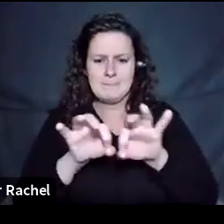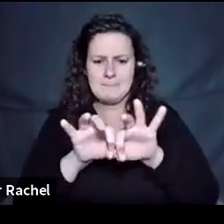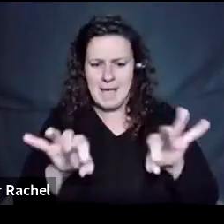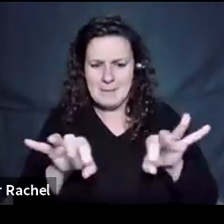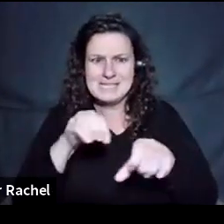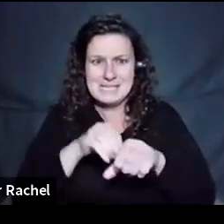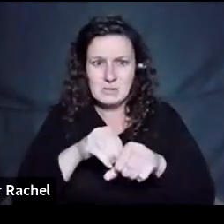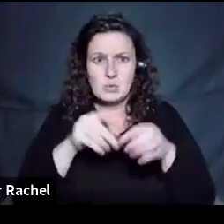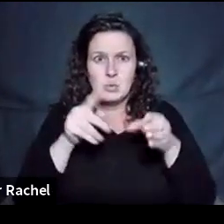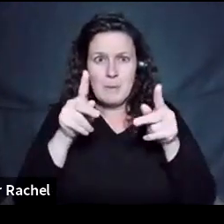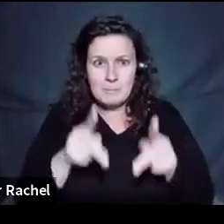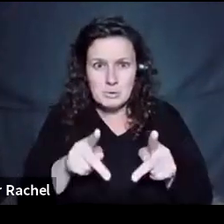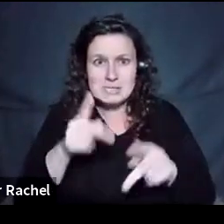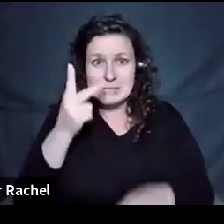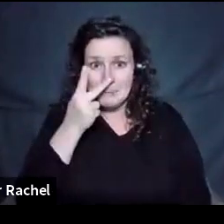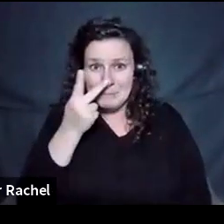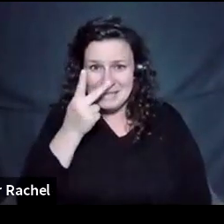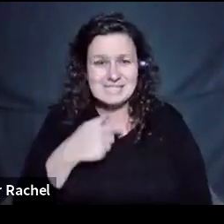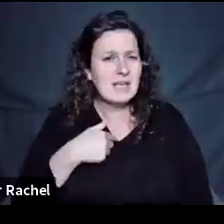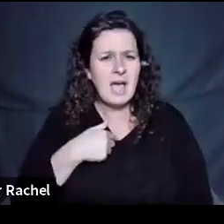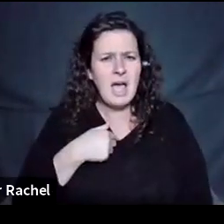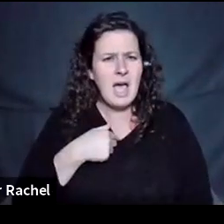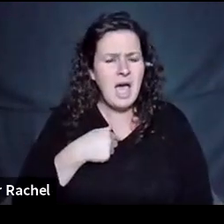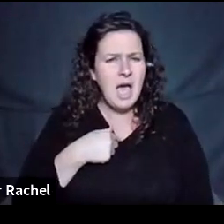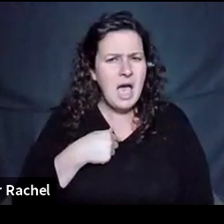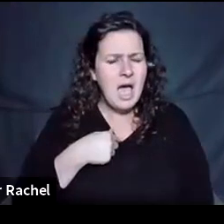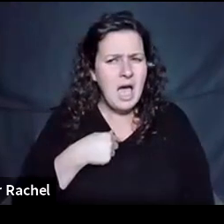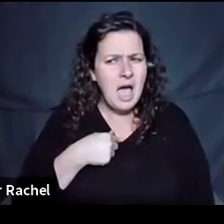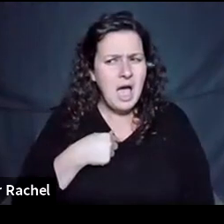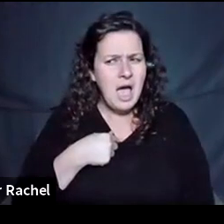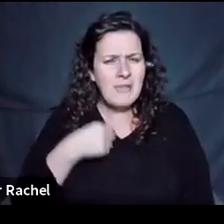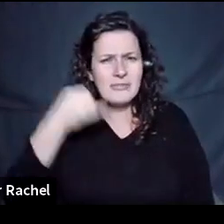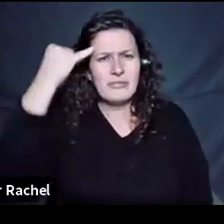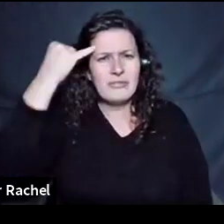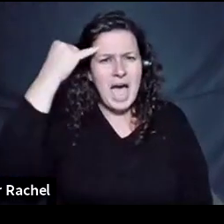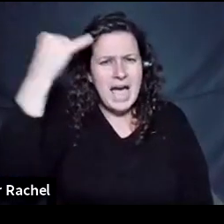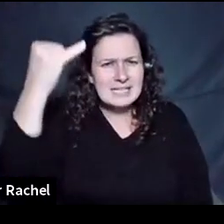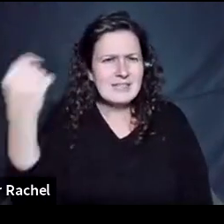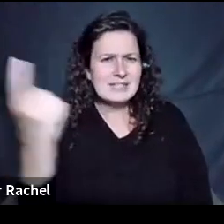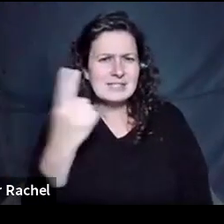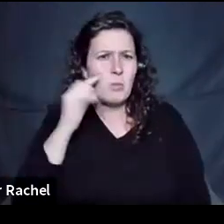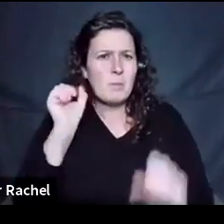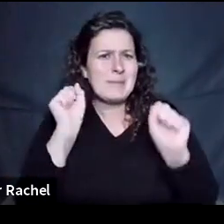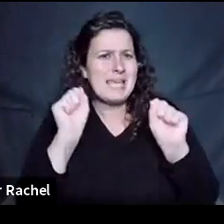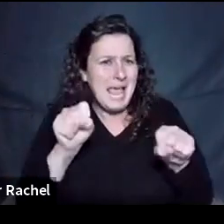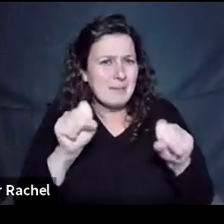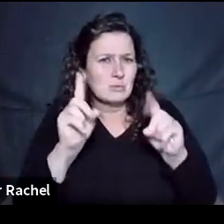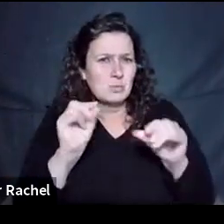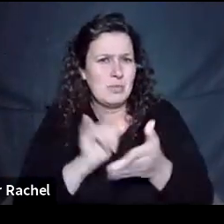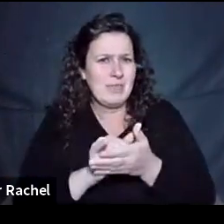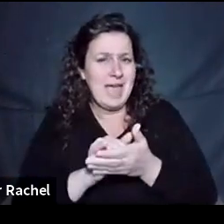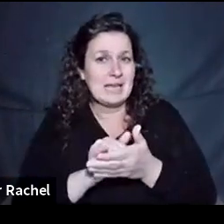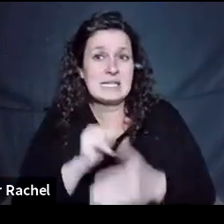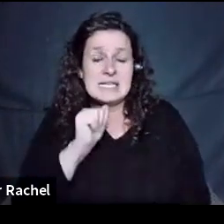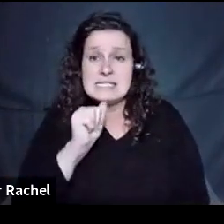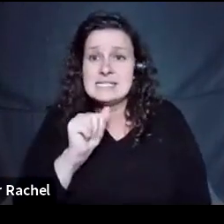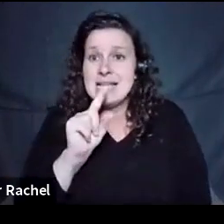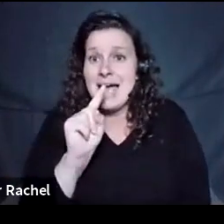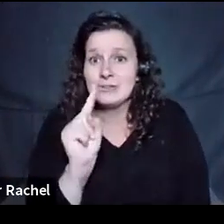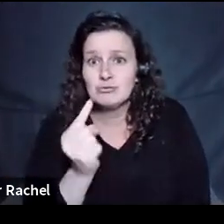And I couldn't, just the idea that somebody would be able to do that. And it's not just, you